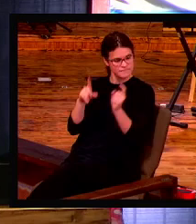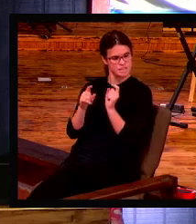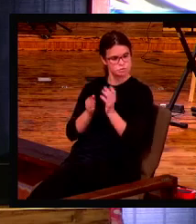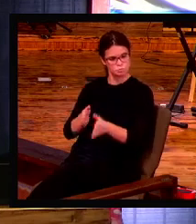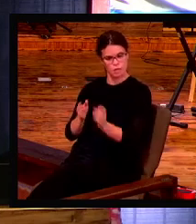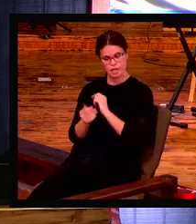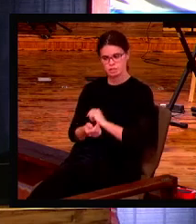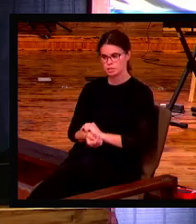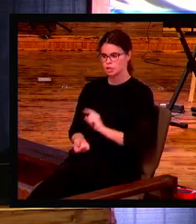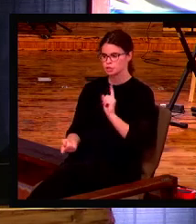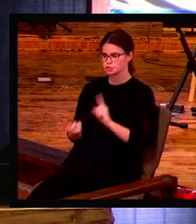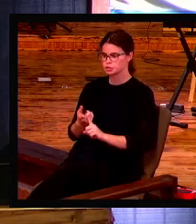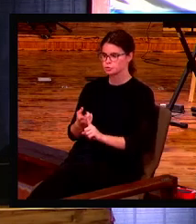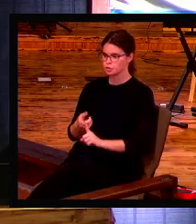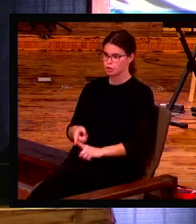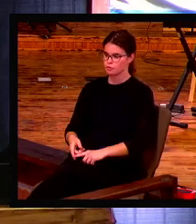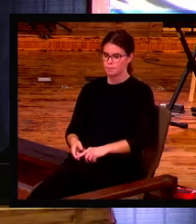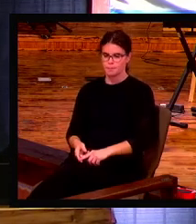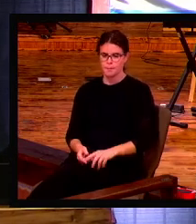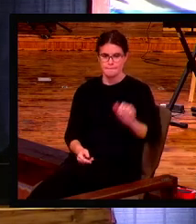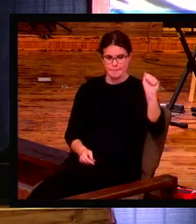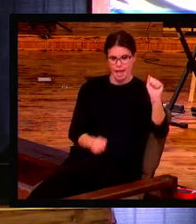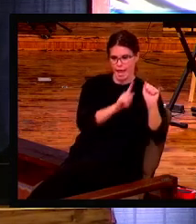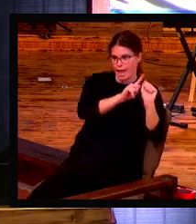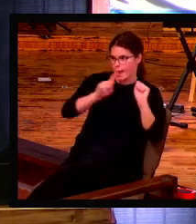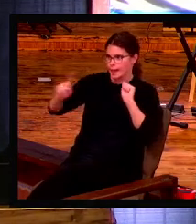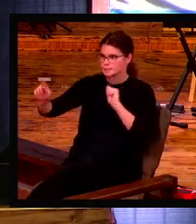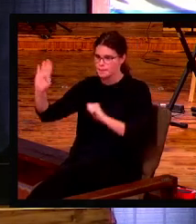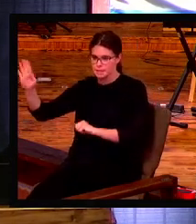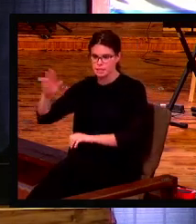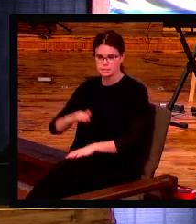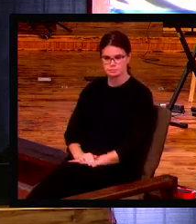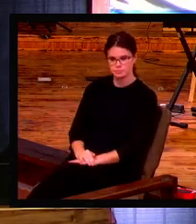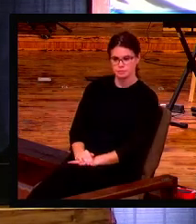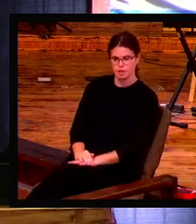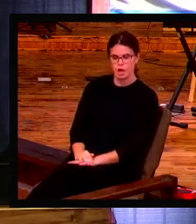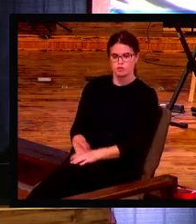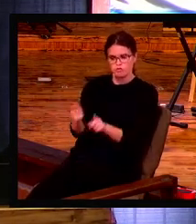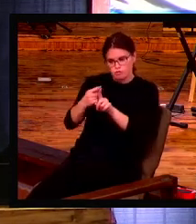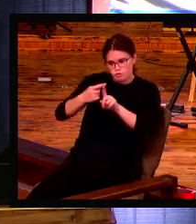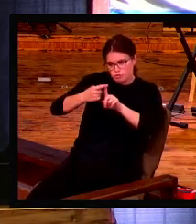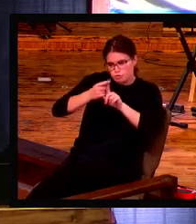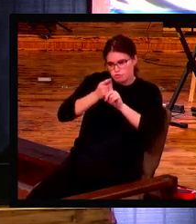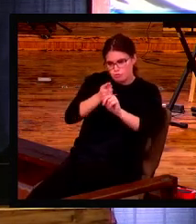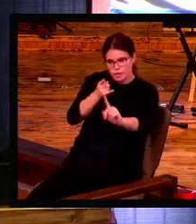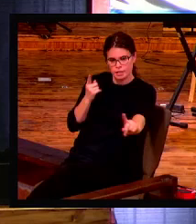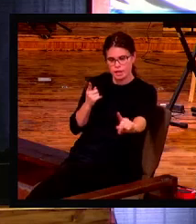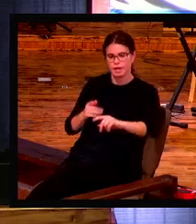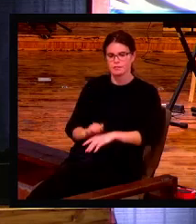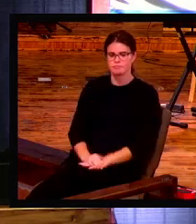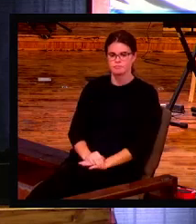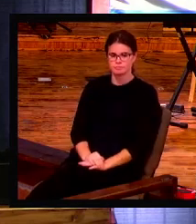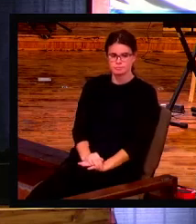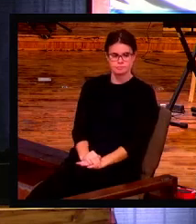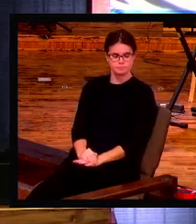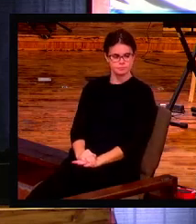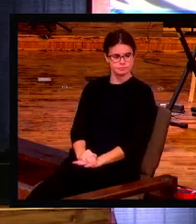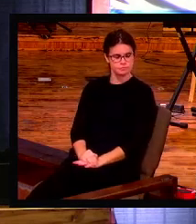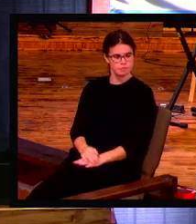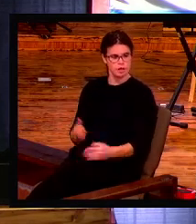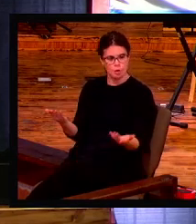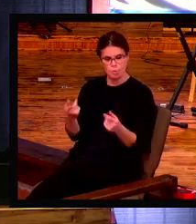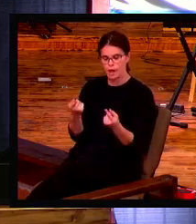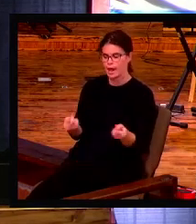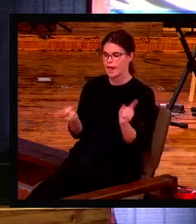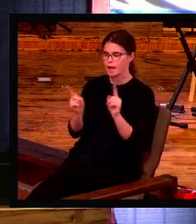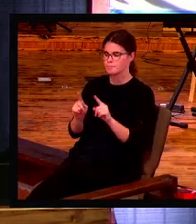to get from point A to point B? Straight line. Y'all are so sharp. Look at this. It's just absolutely beautiful, right? But what happens when